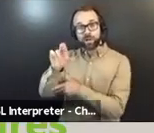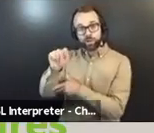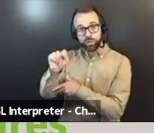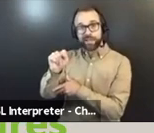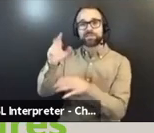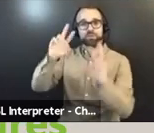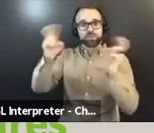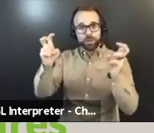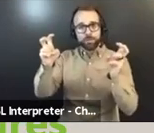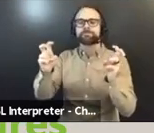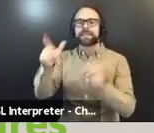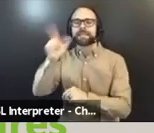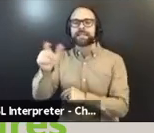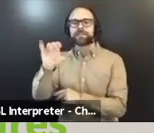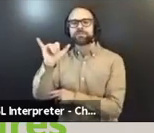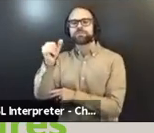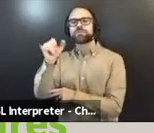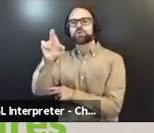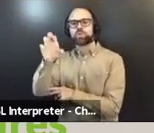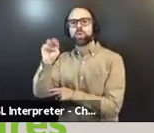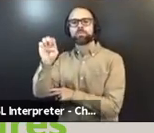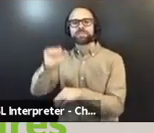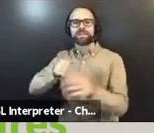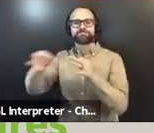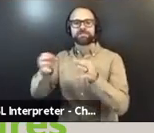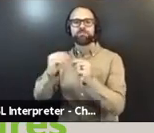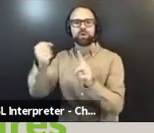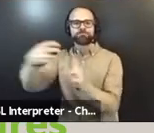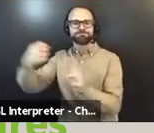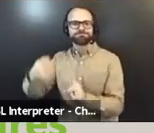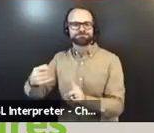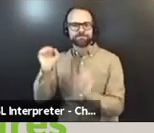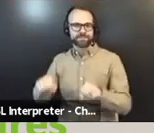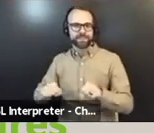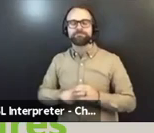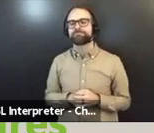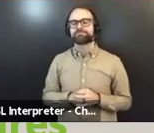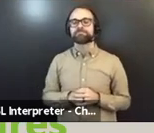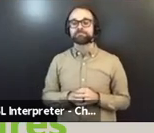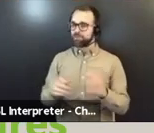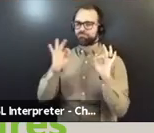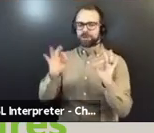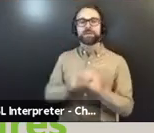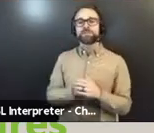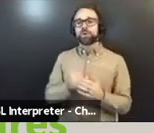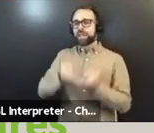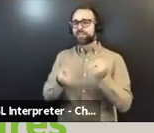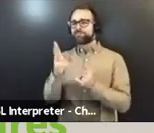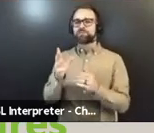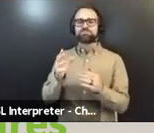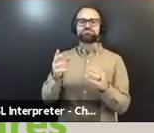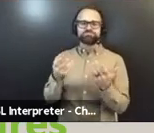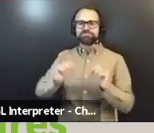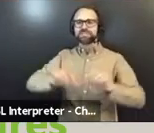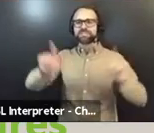our consultant Jerome after the session. Perfect. So going just touching on the last couple of slides on the Shred. So who can